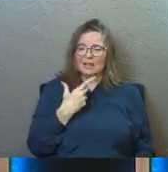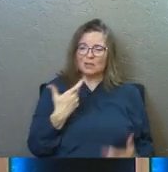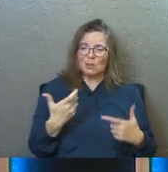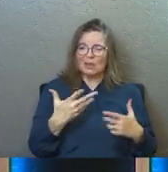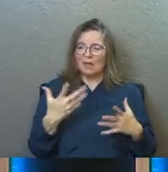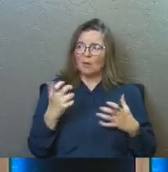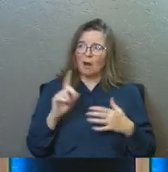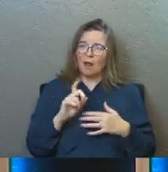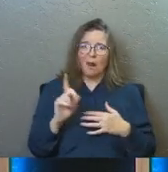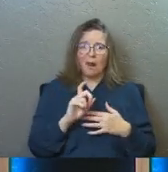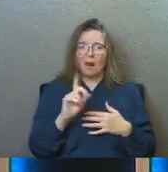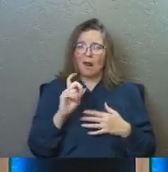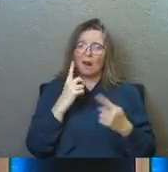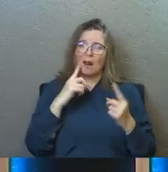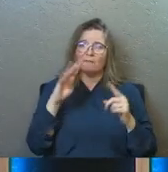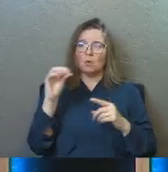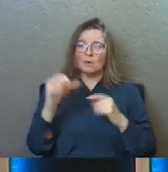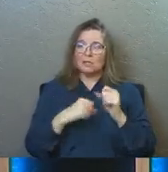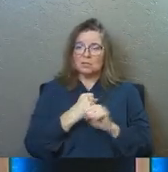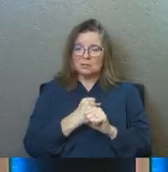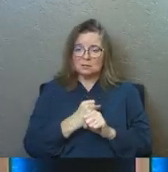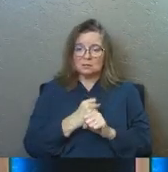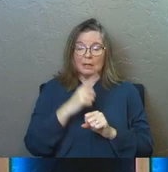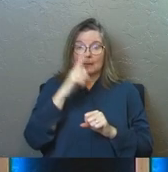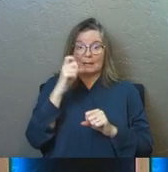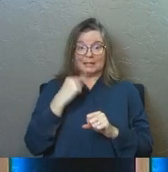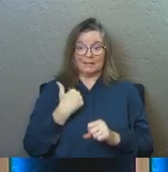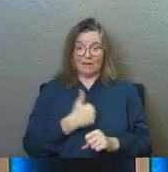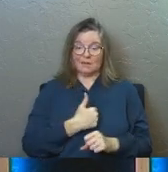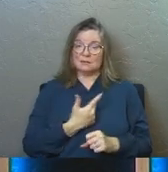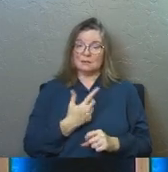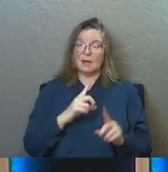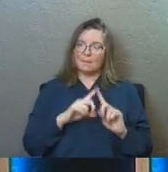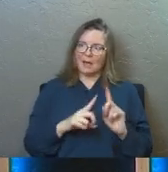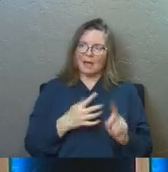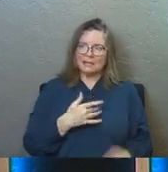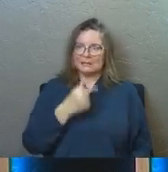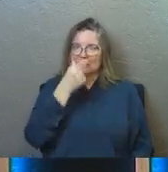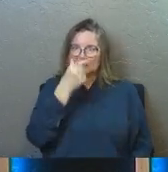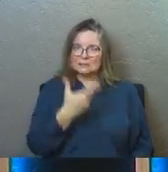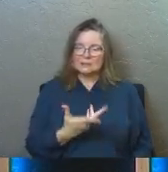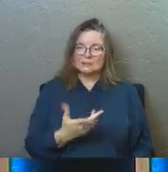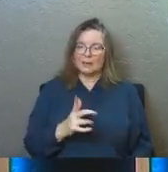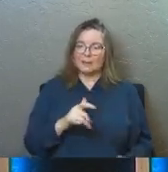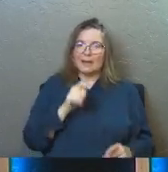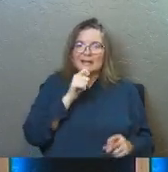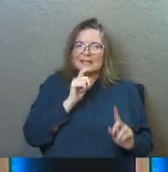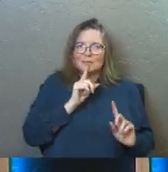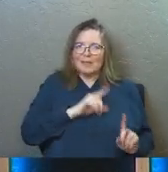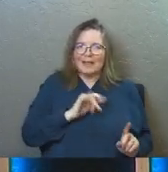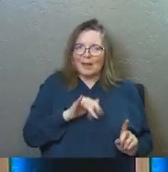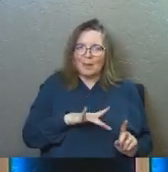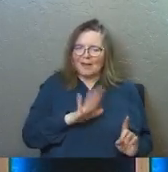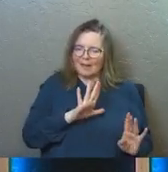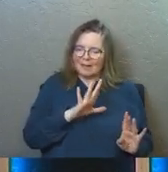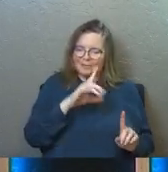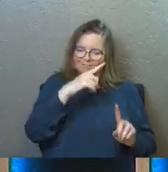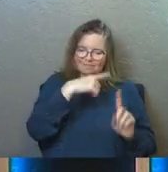huge thing that we've been wandering around trying to get to for 40 years, right? All because of us. But it stinks. But that's not how he